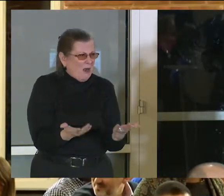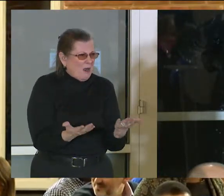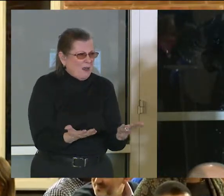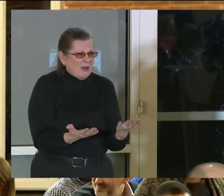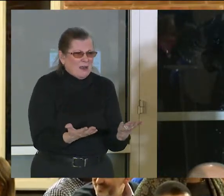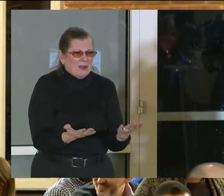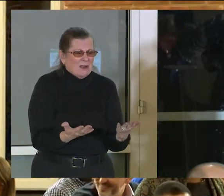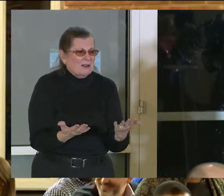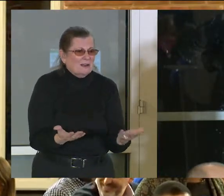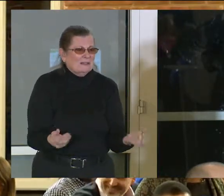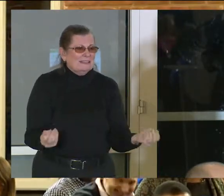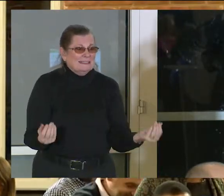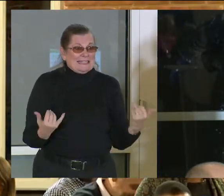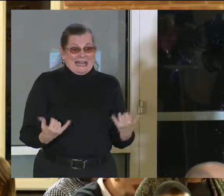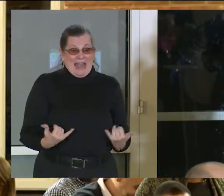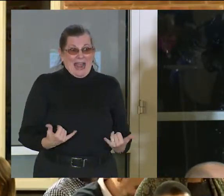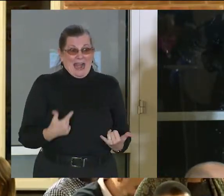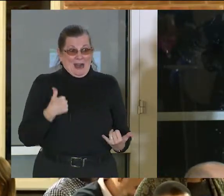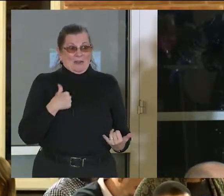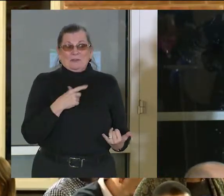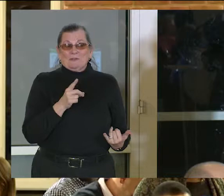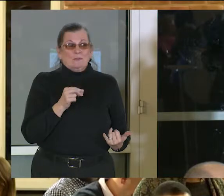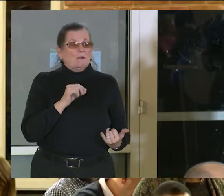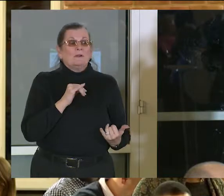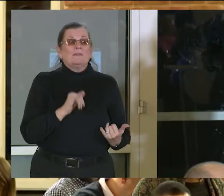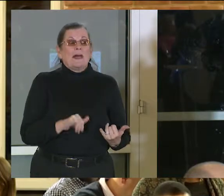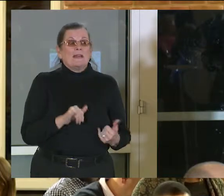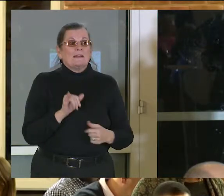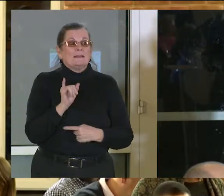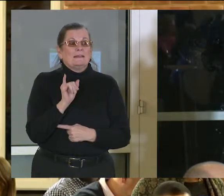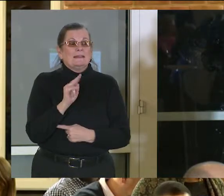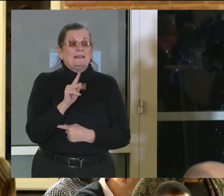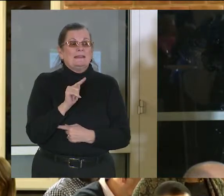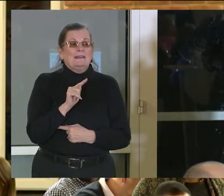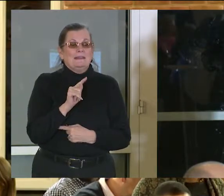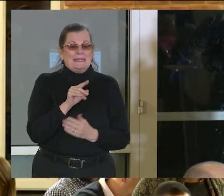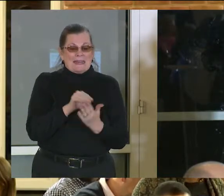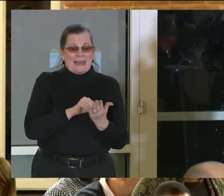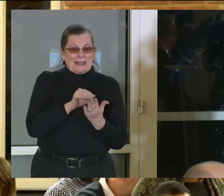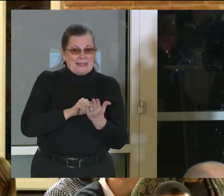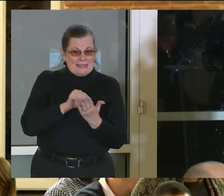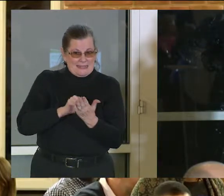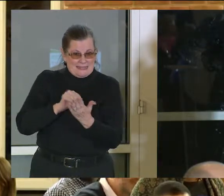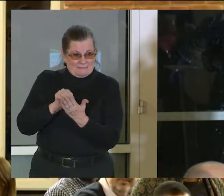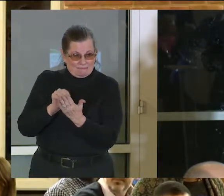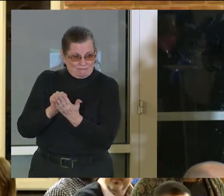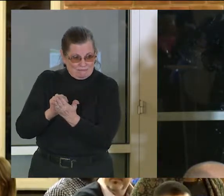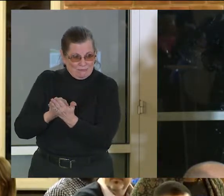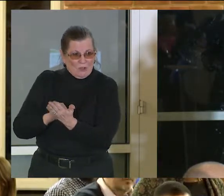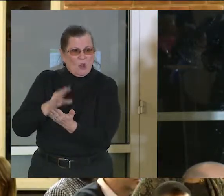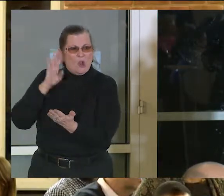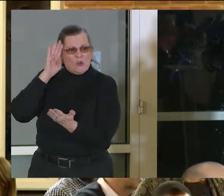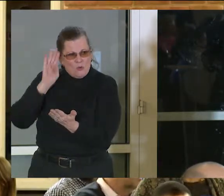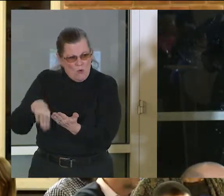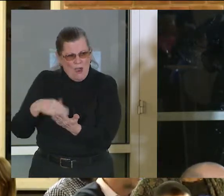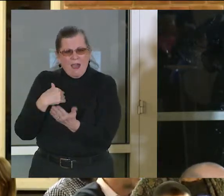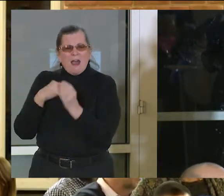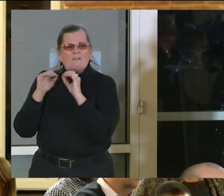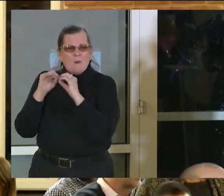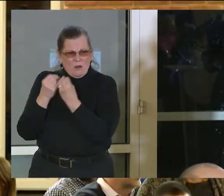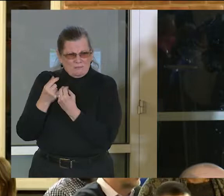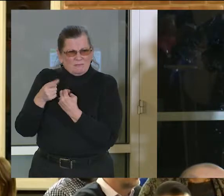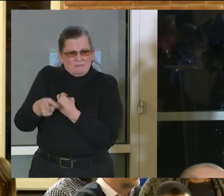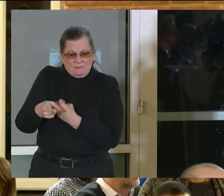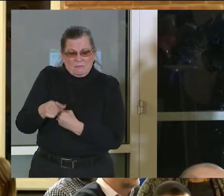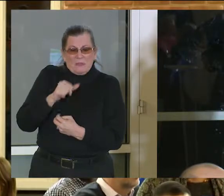intake form where you can gather, or a nonprofit based in New Jersey, where you can gather all of